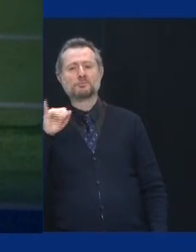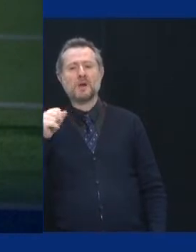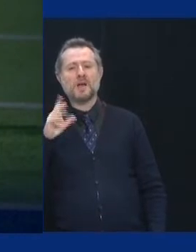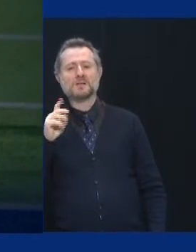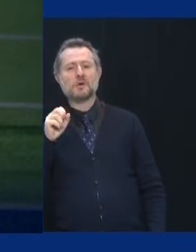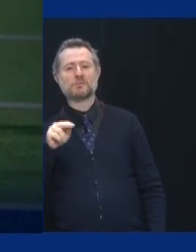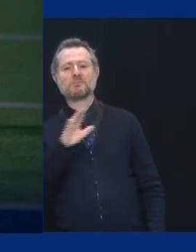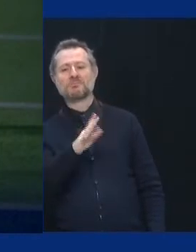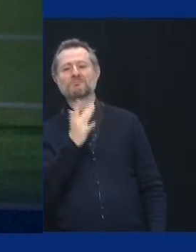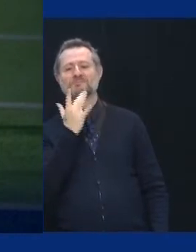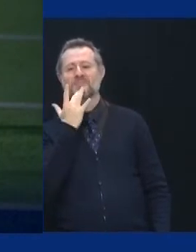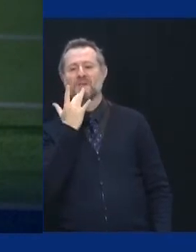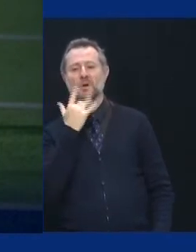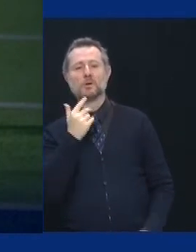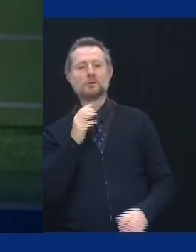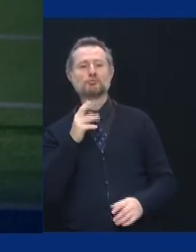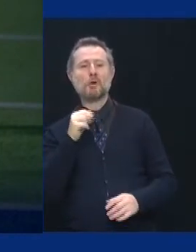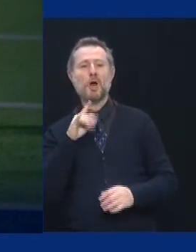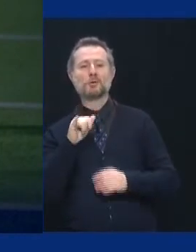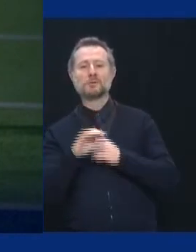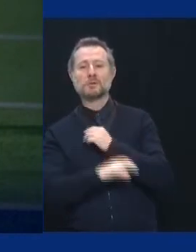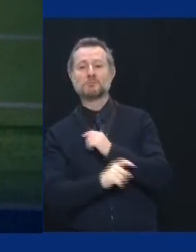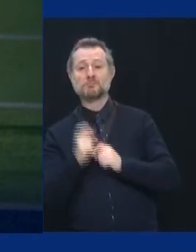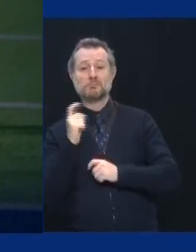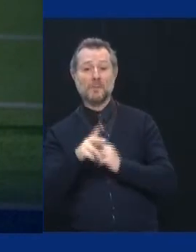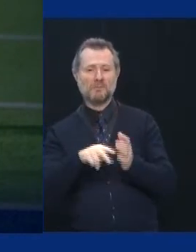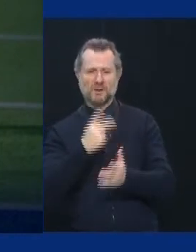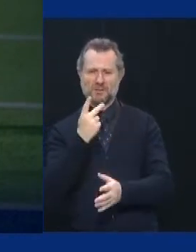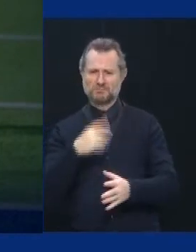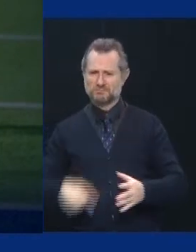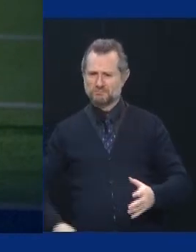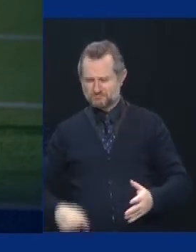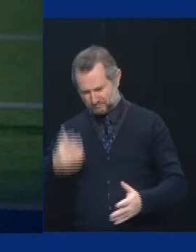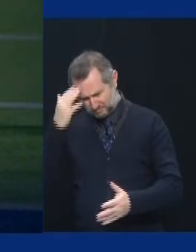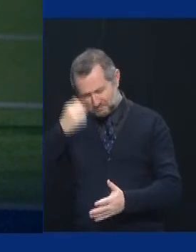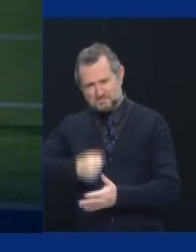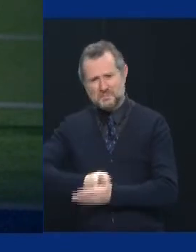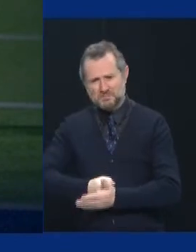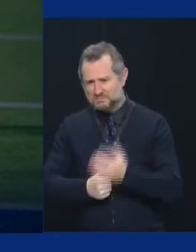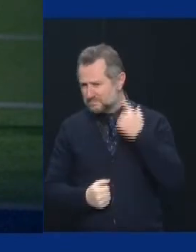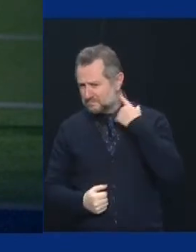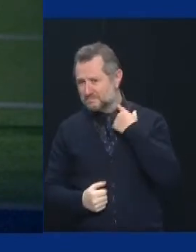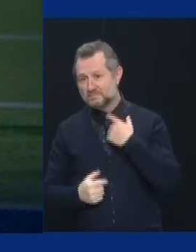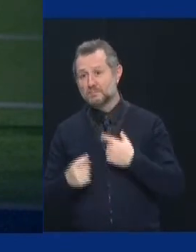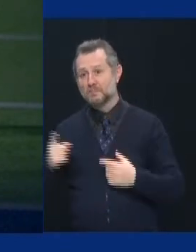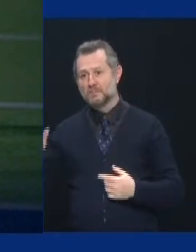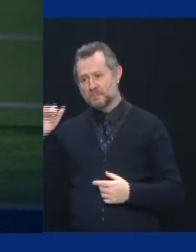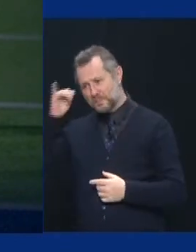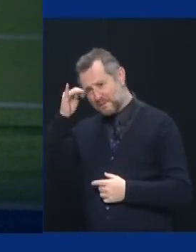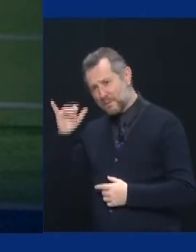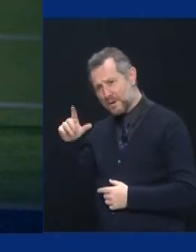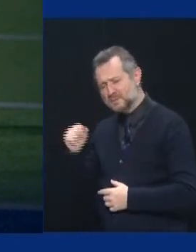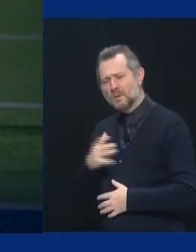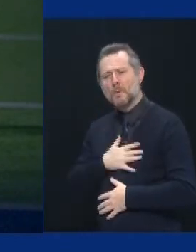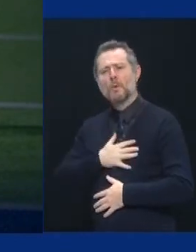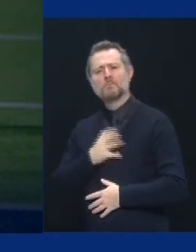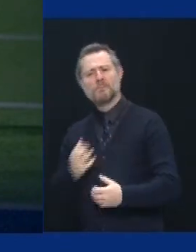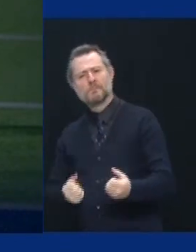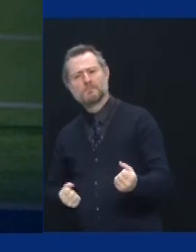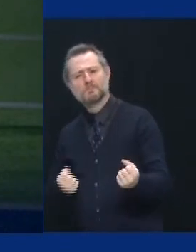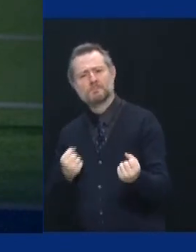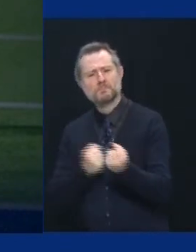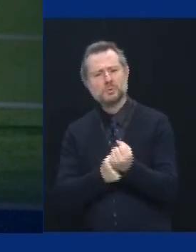after an in-game concussion. What a beautiful gesture